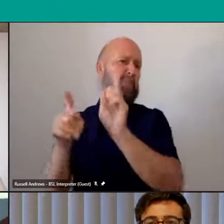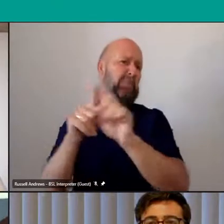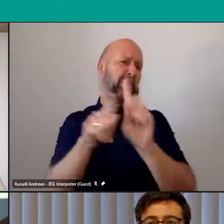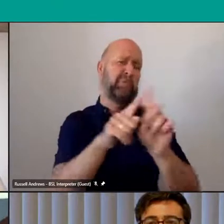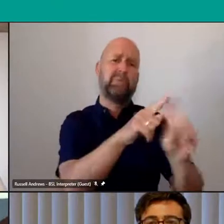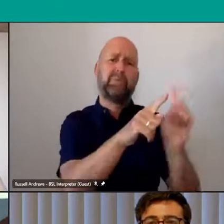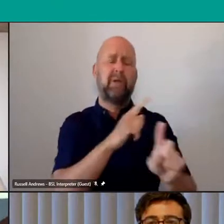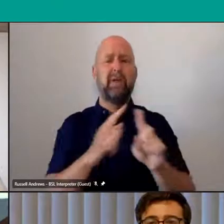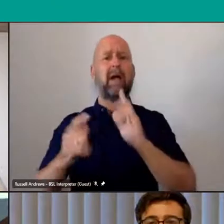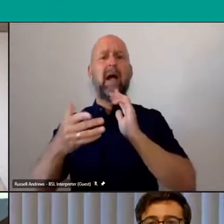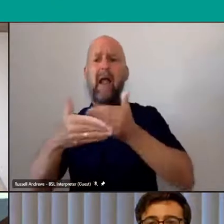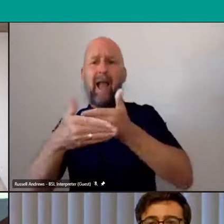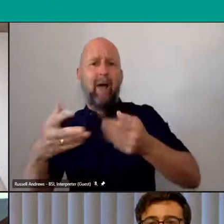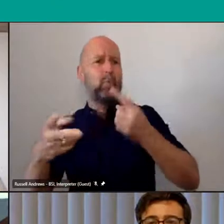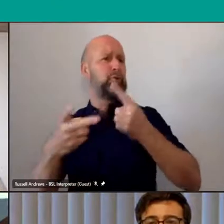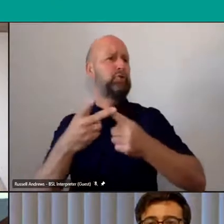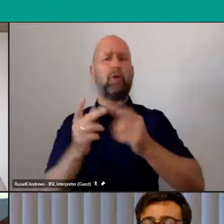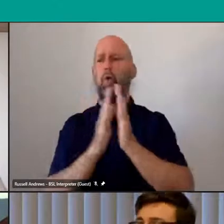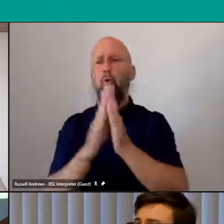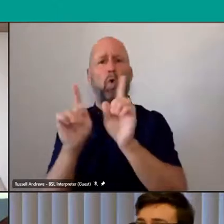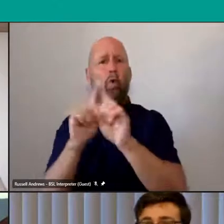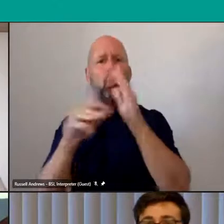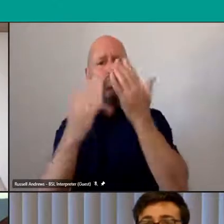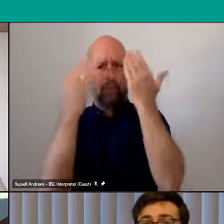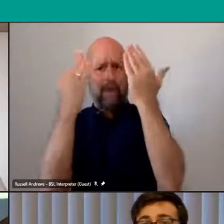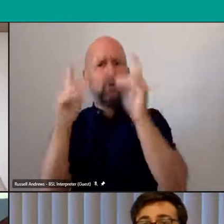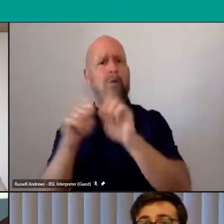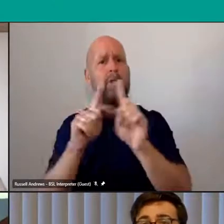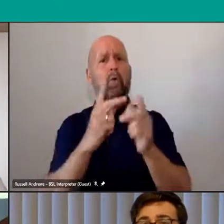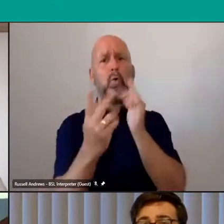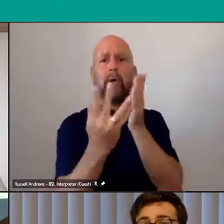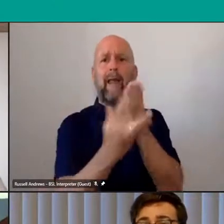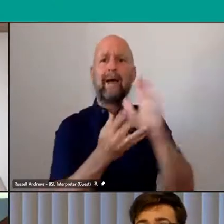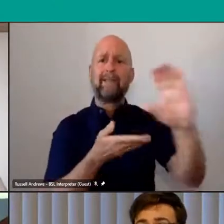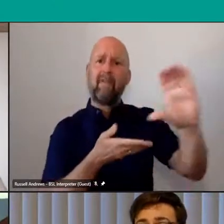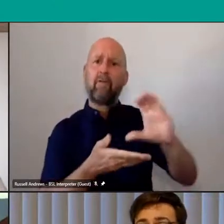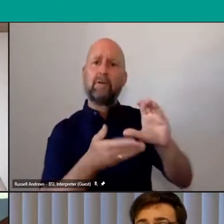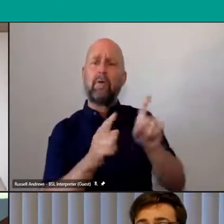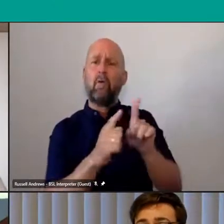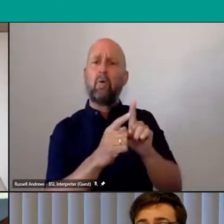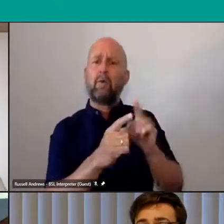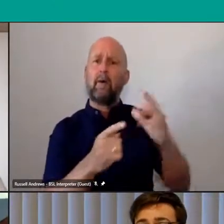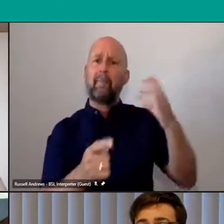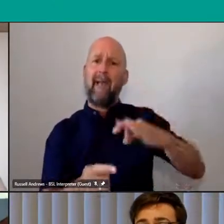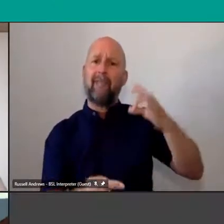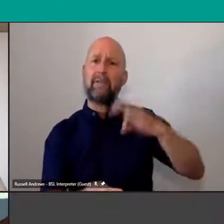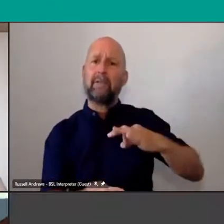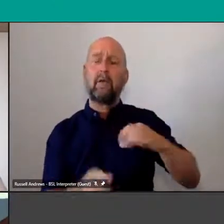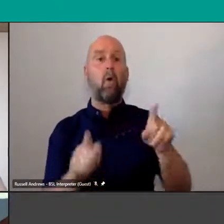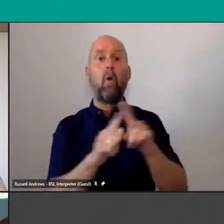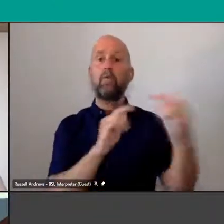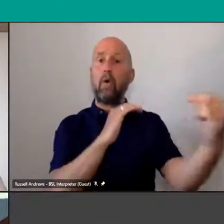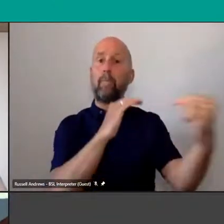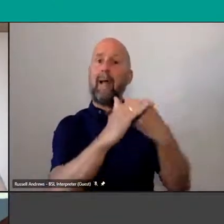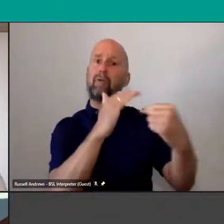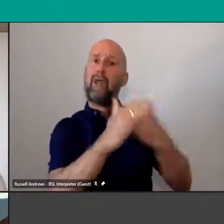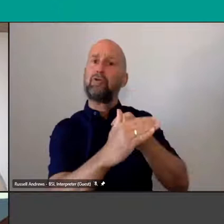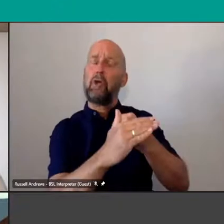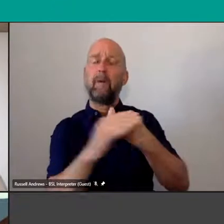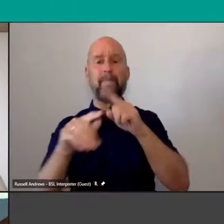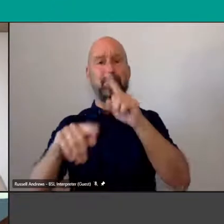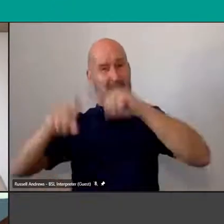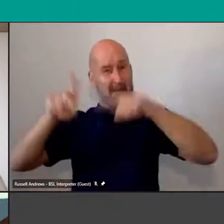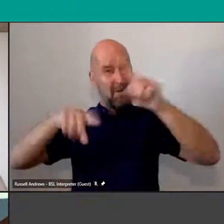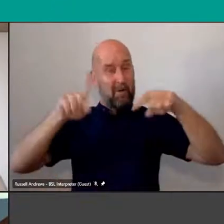who has access to public funds and who doesn't, and inequalities related to migration status and more. And there are deep